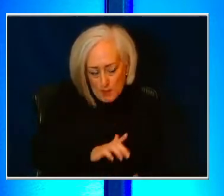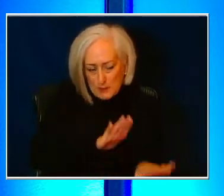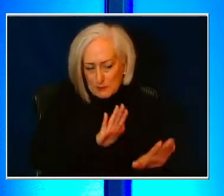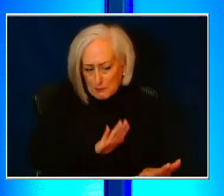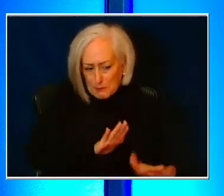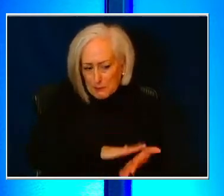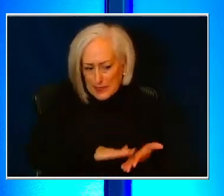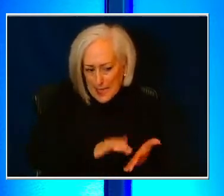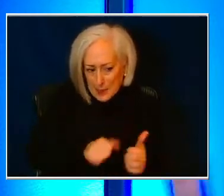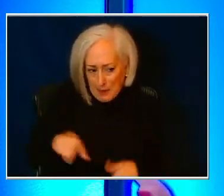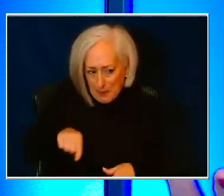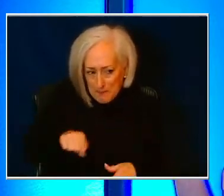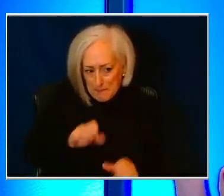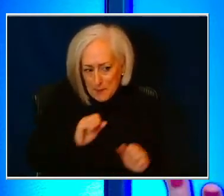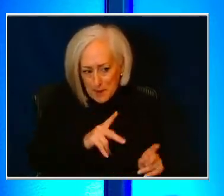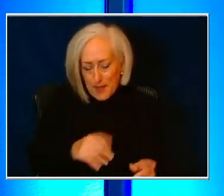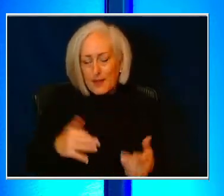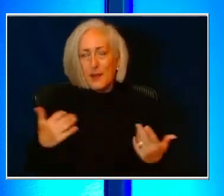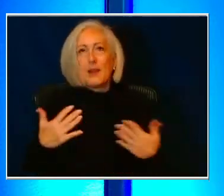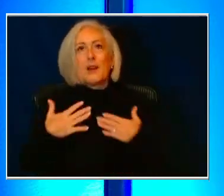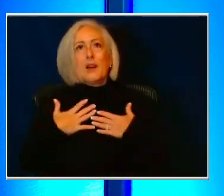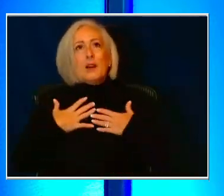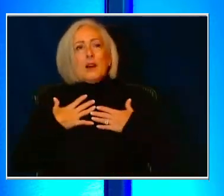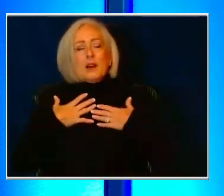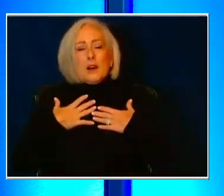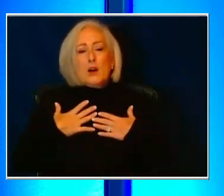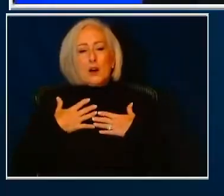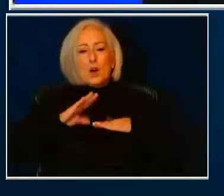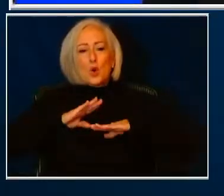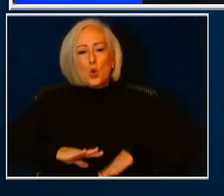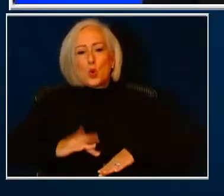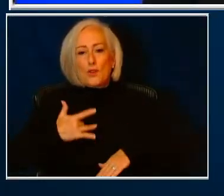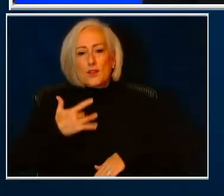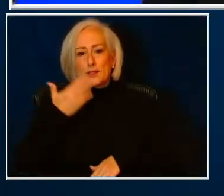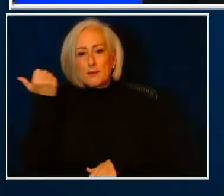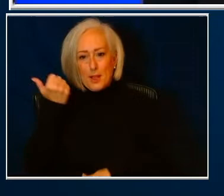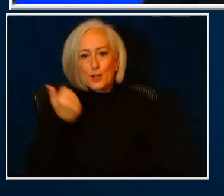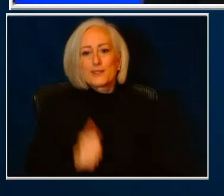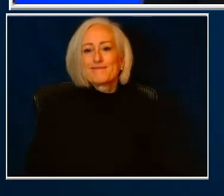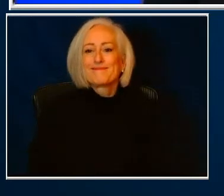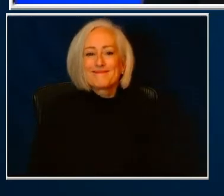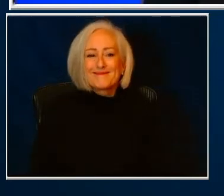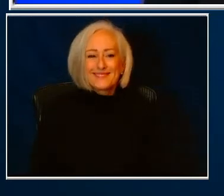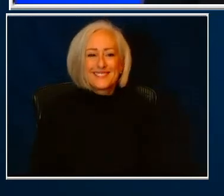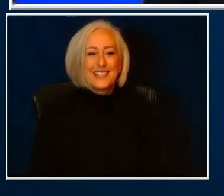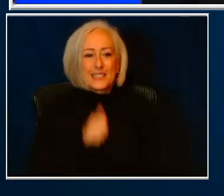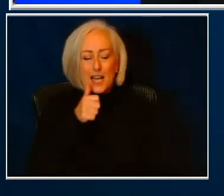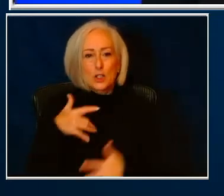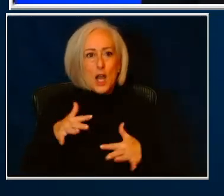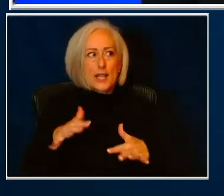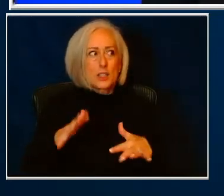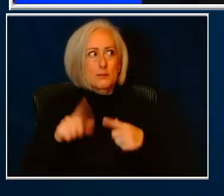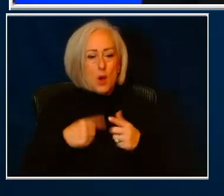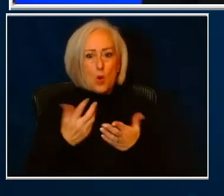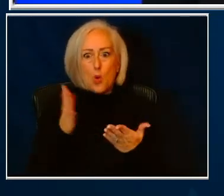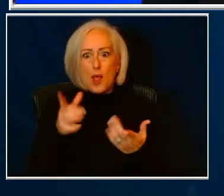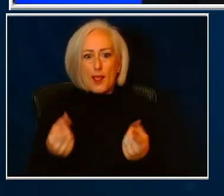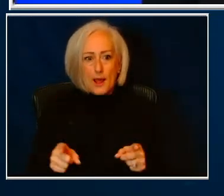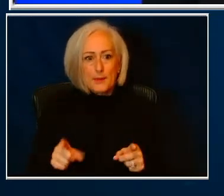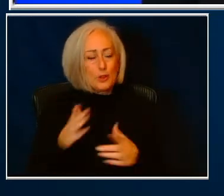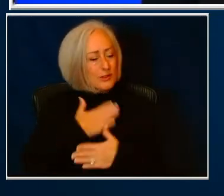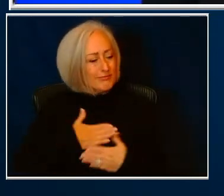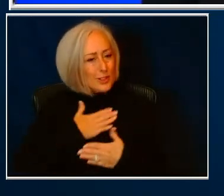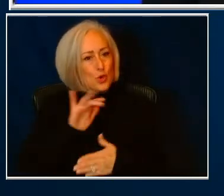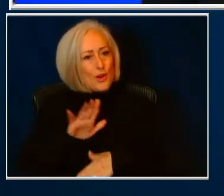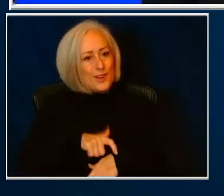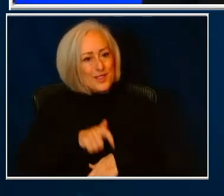that makes it so freeing for have an outing with that person. Not so anxious about it, Right. and you can just enjoy the time that